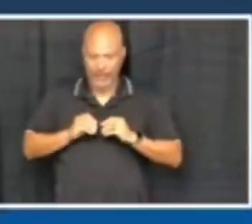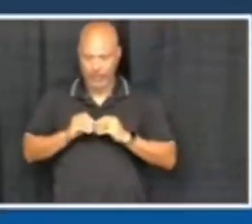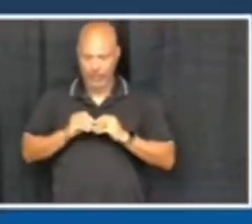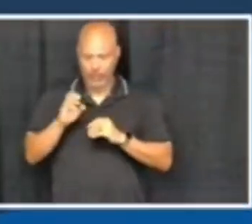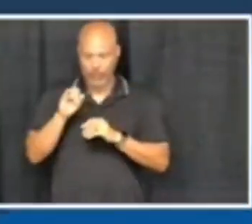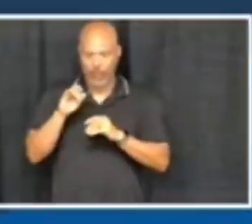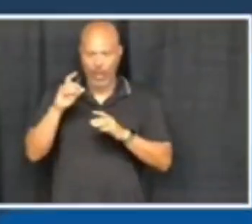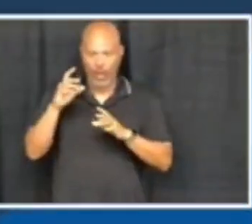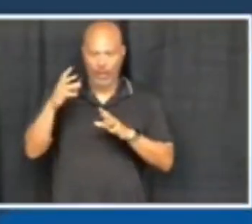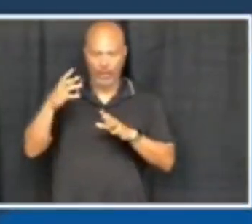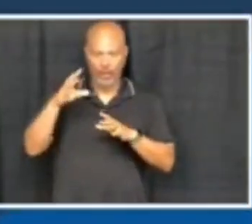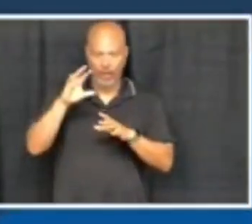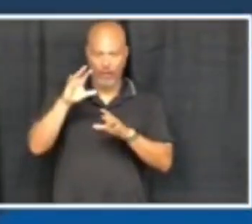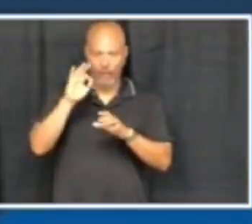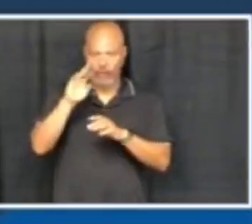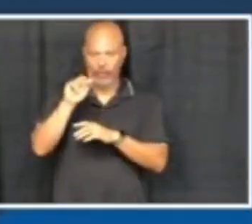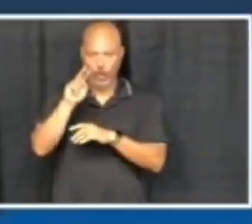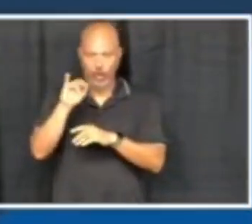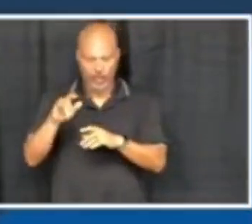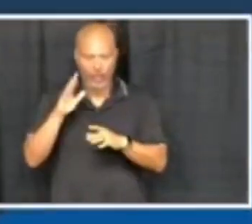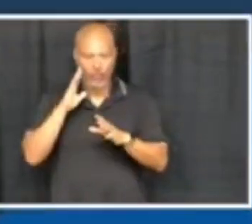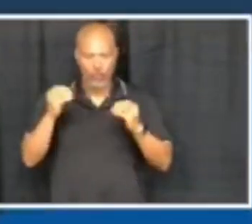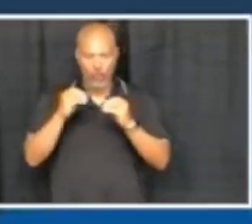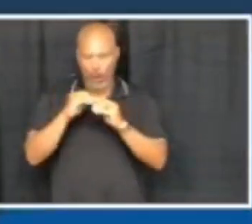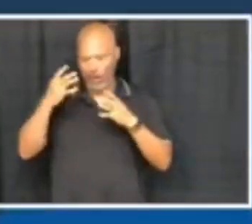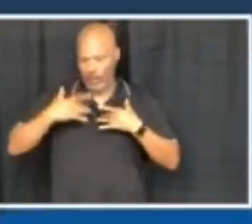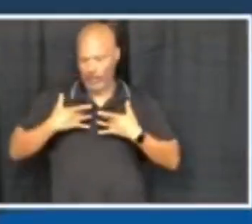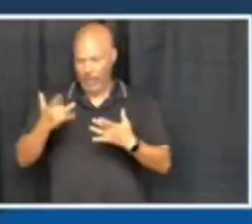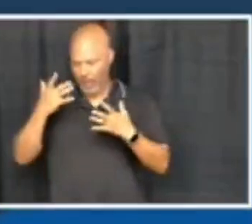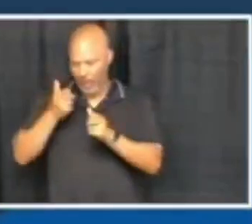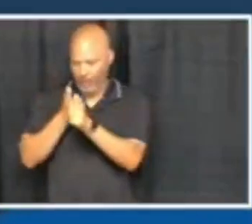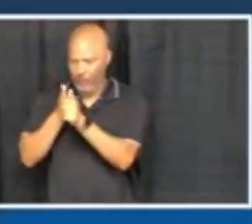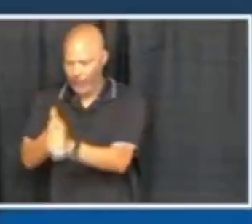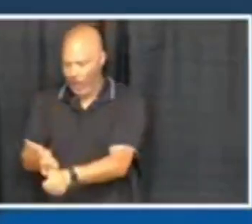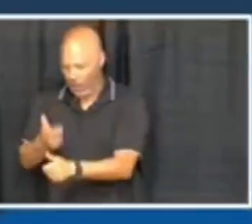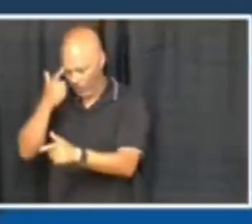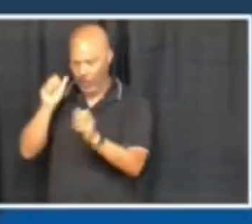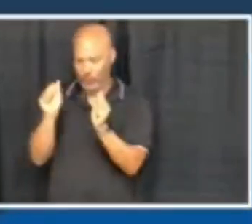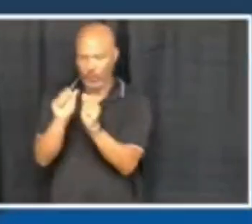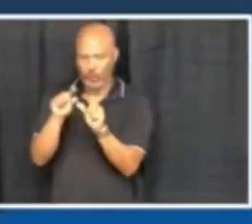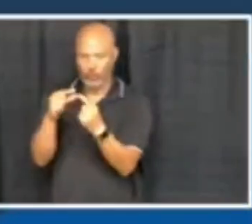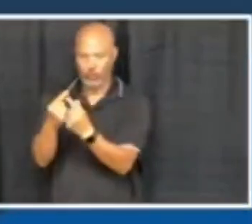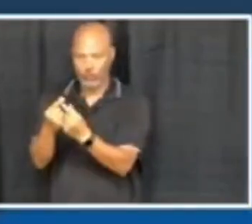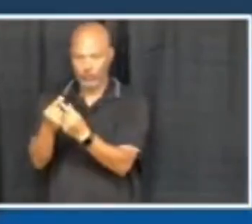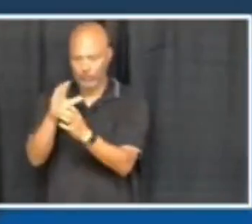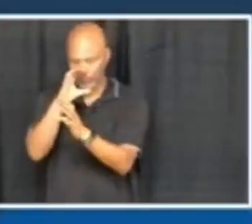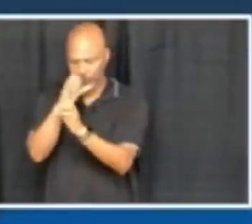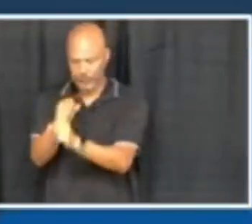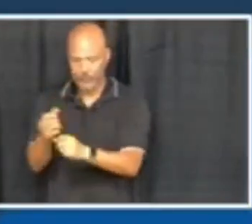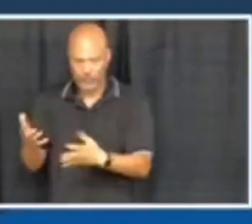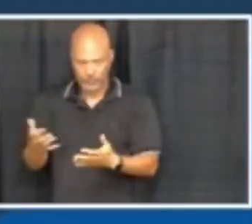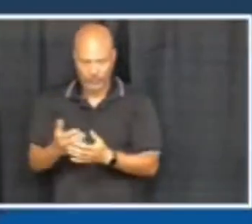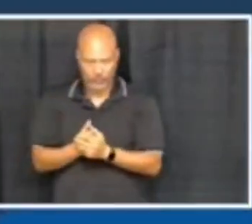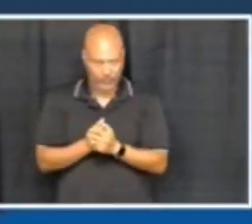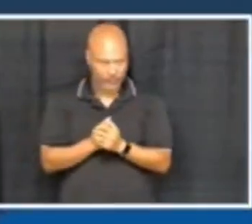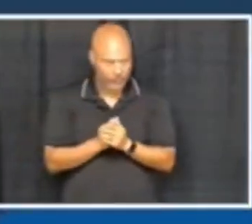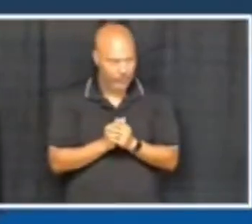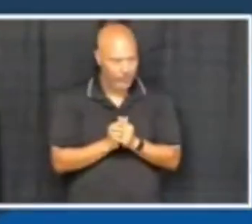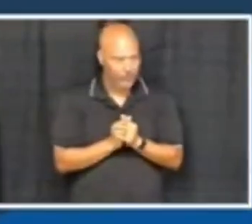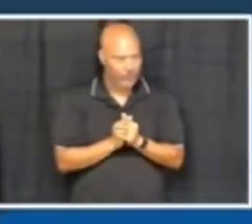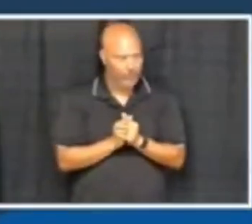group, fraternity, activist group, whatever, they're more likely to agree just for the sake of social repercussions, so to